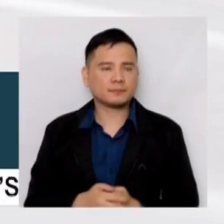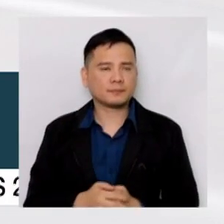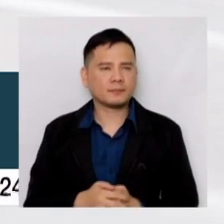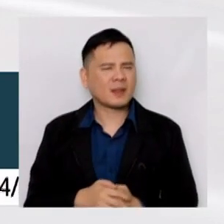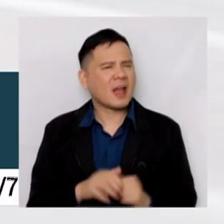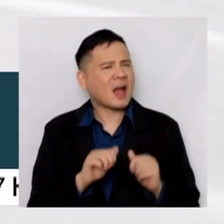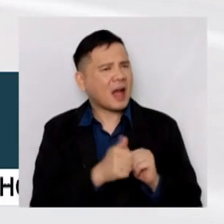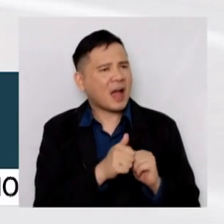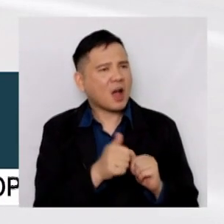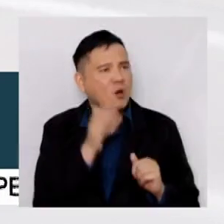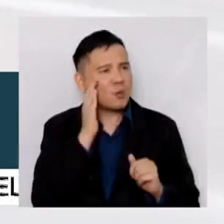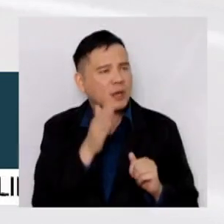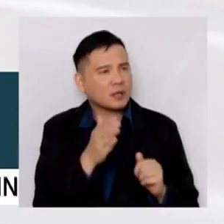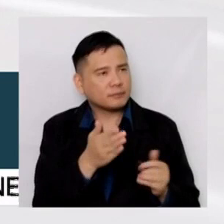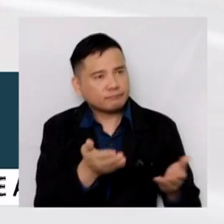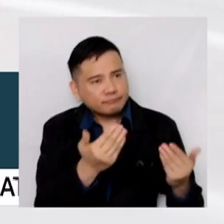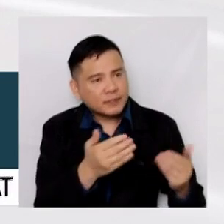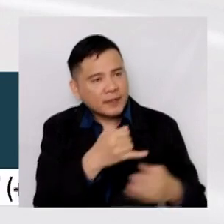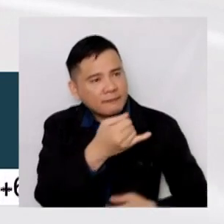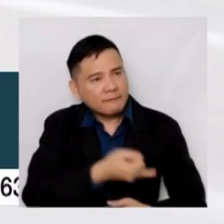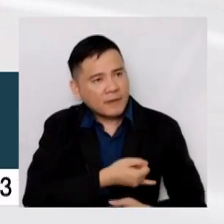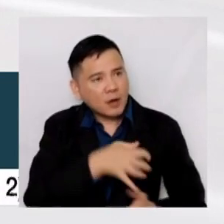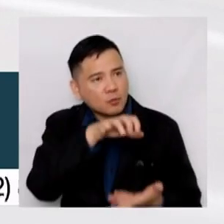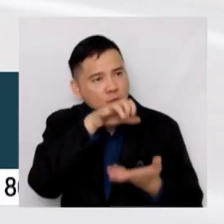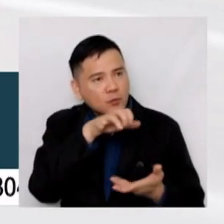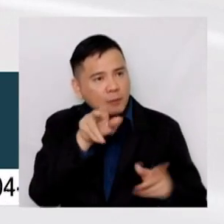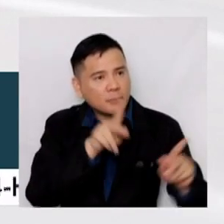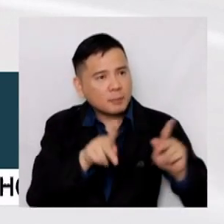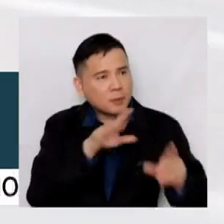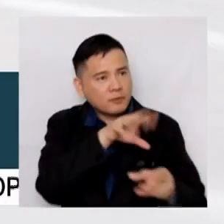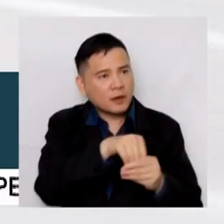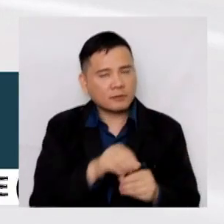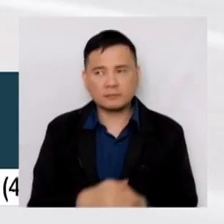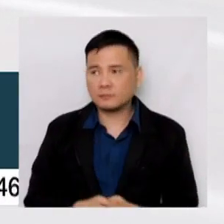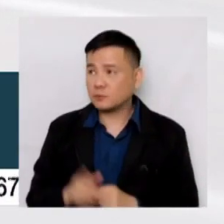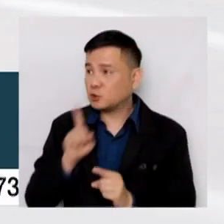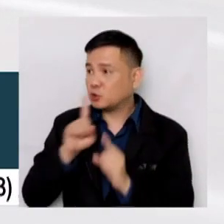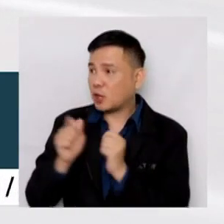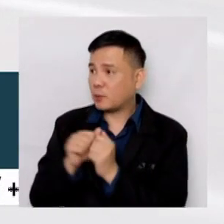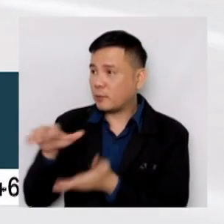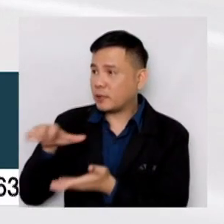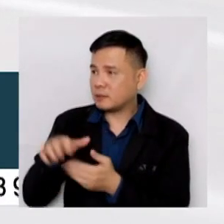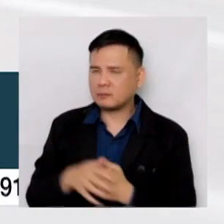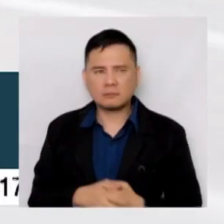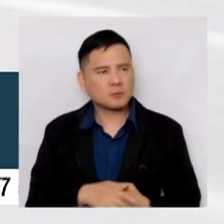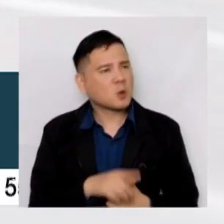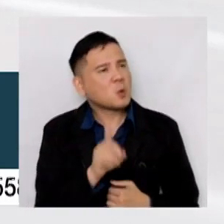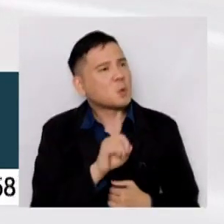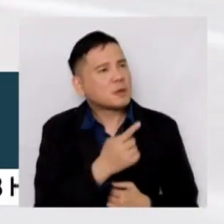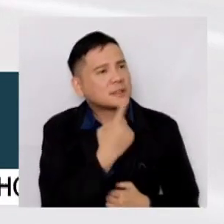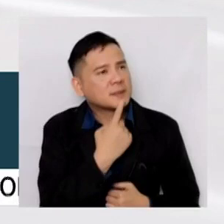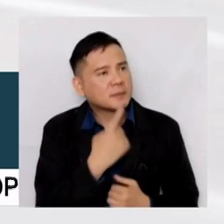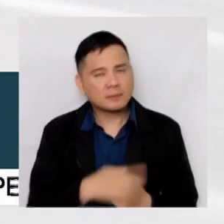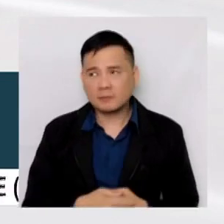though? Talk with them. And what will you say? Help